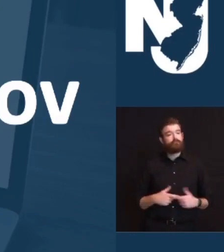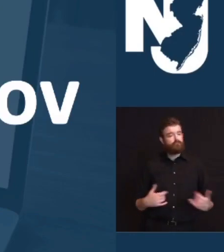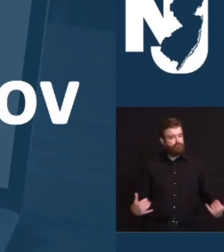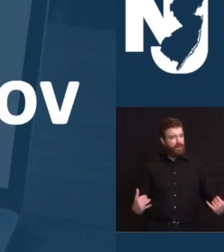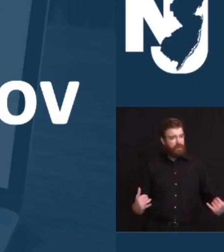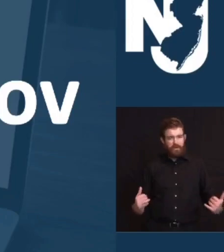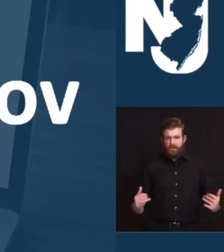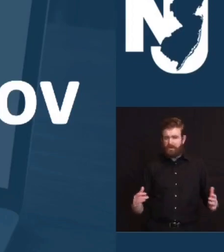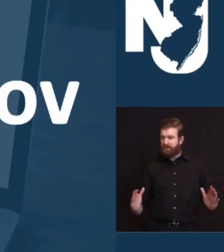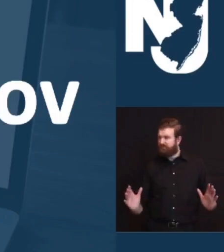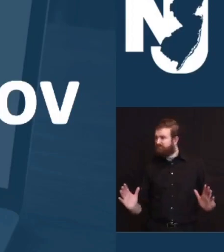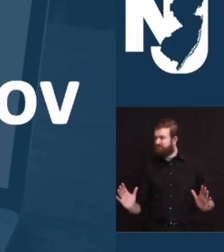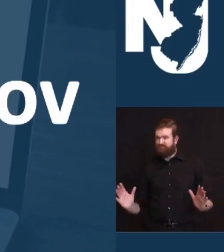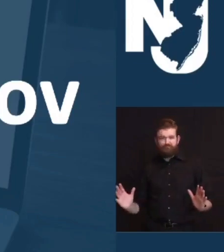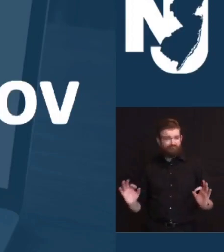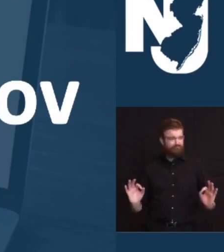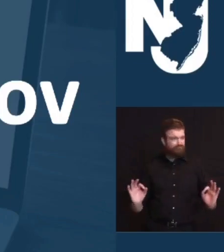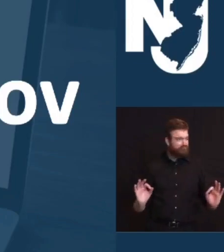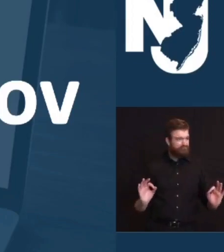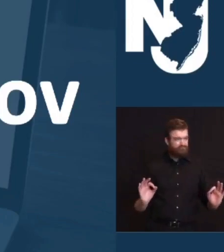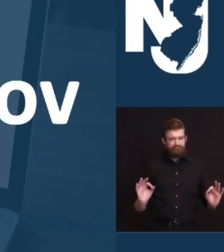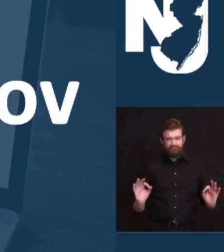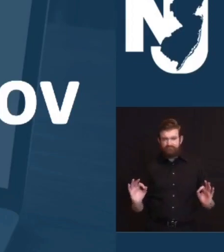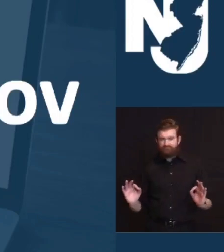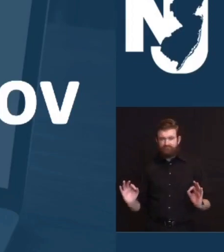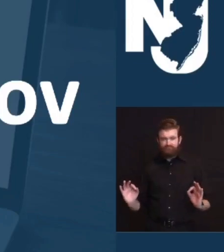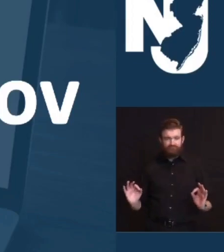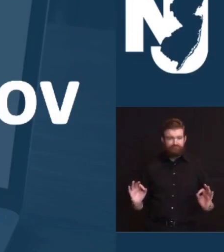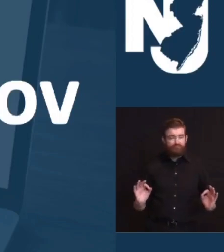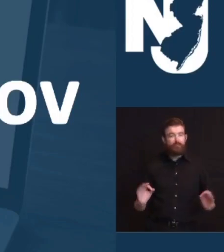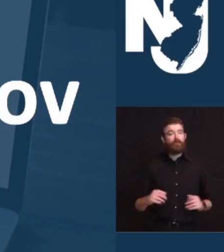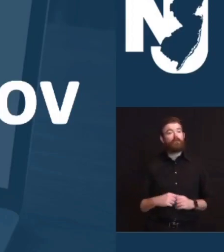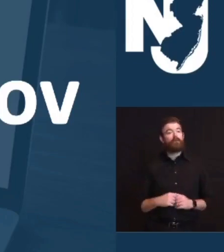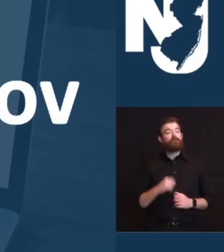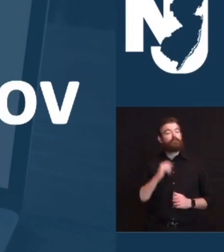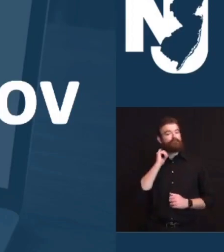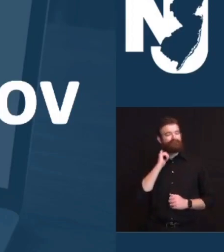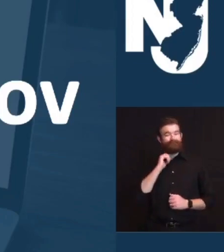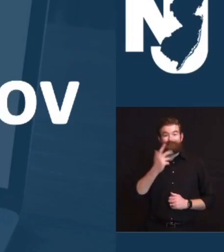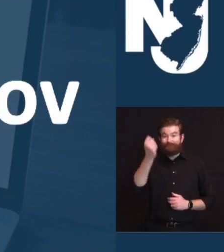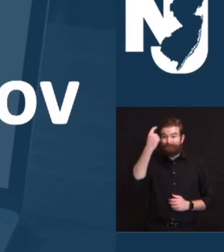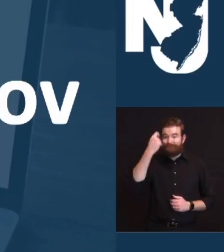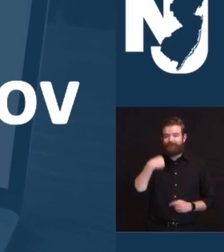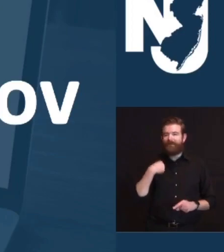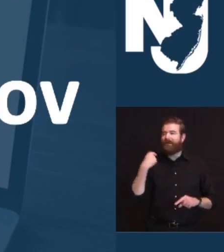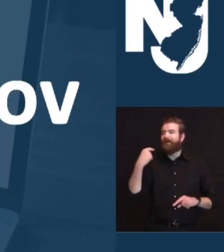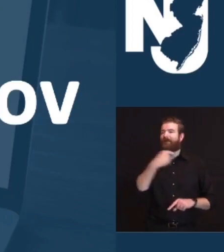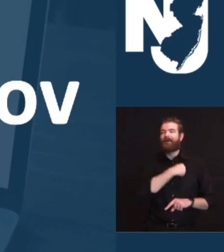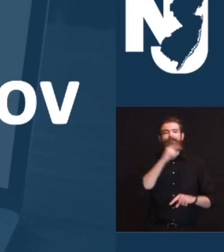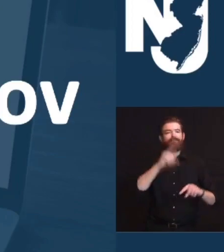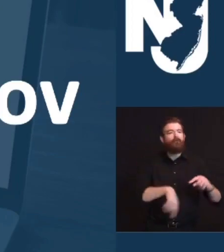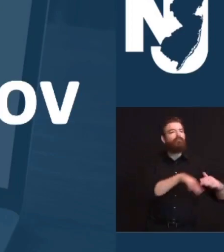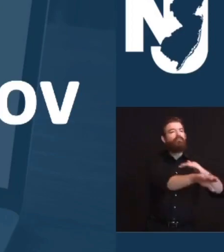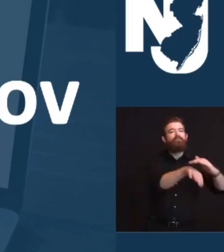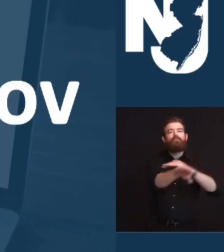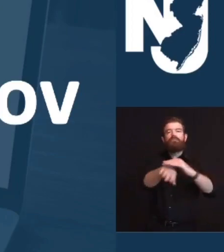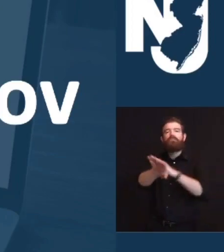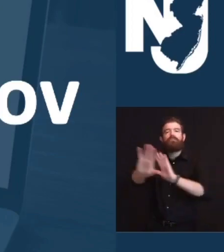where we can't get inside your house, where we can't get inside of packed-in congregate,